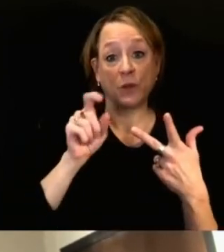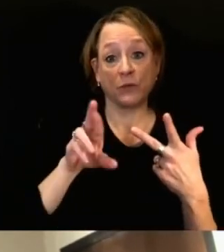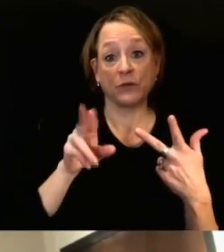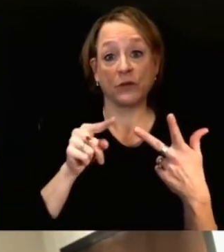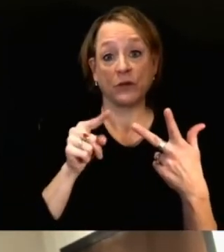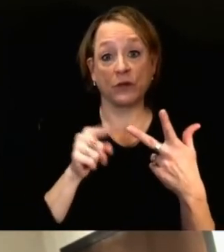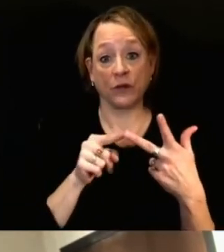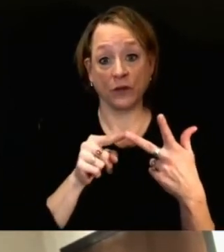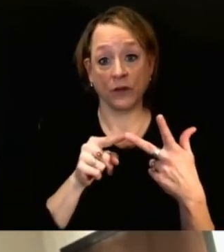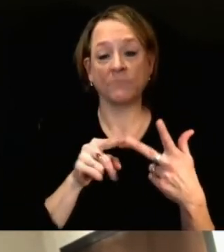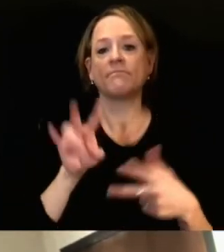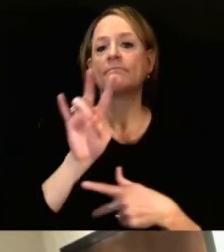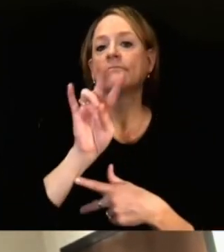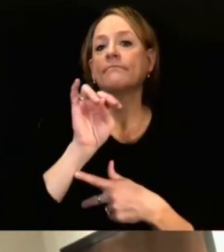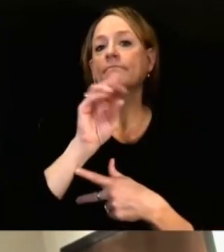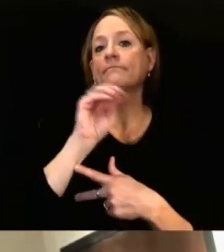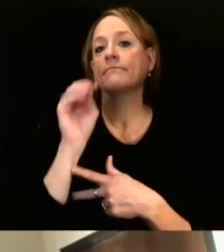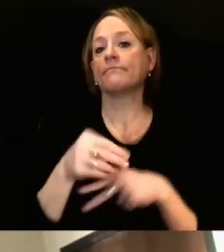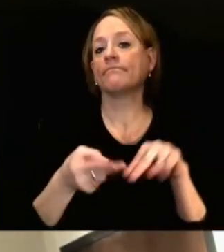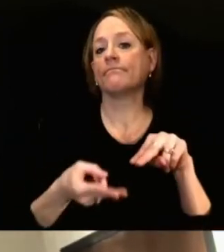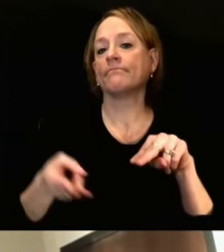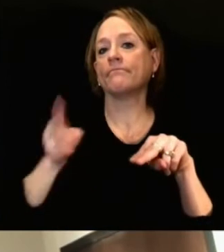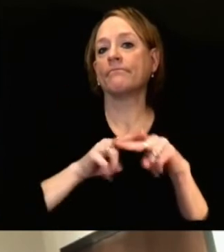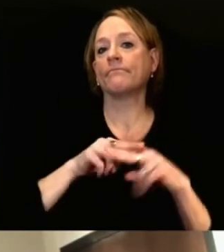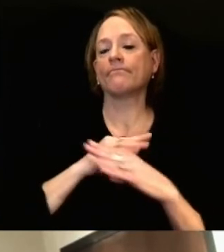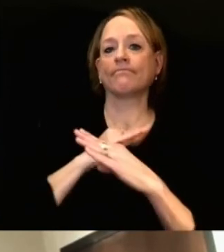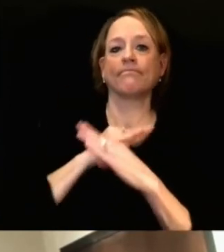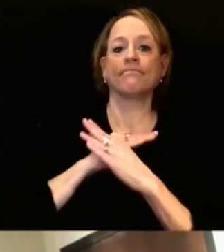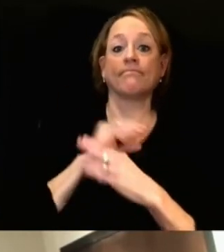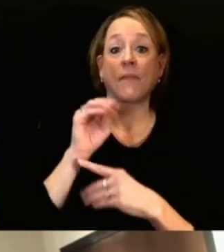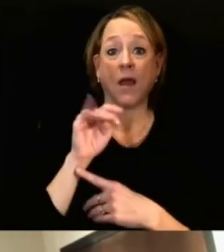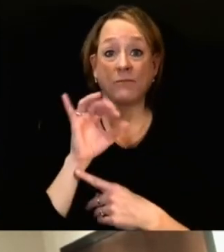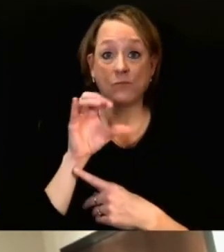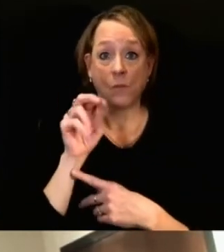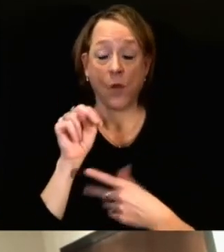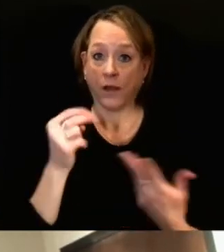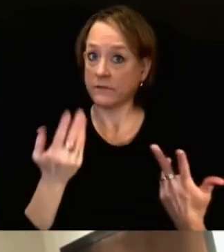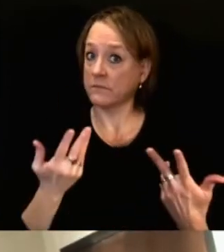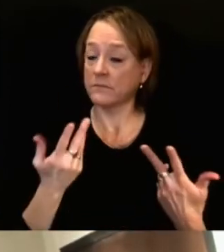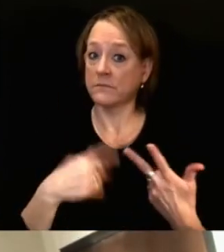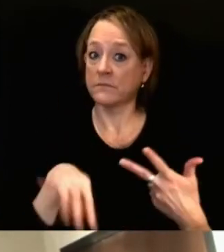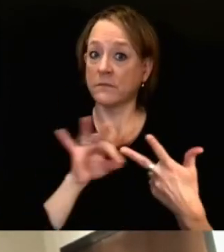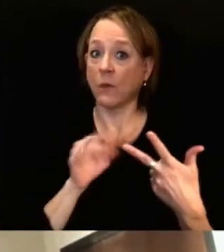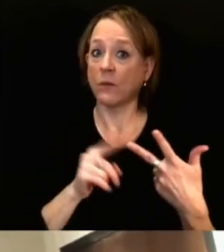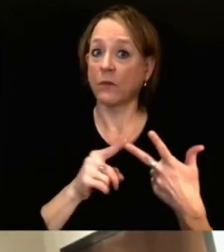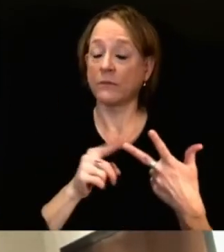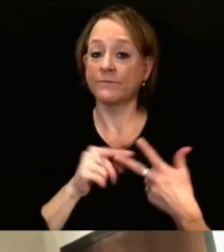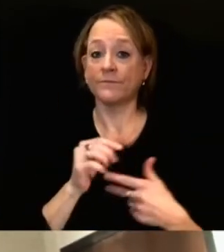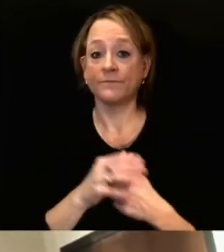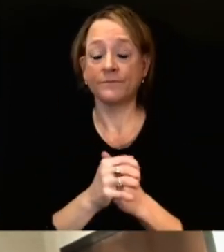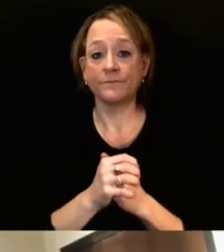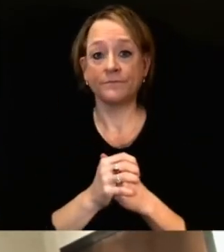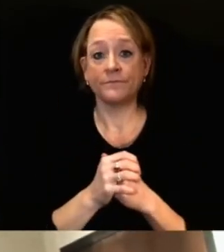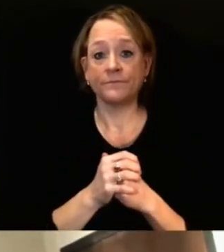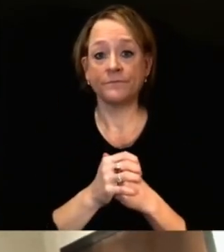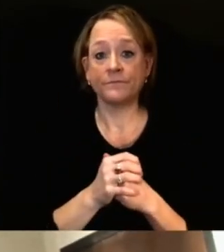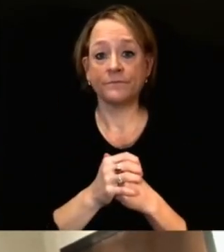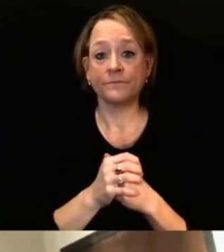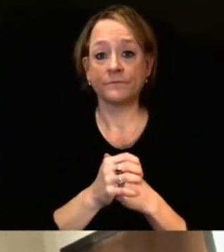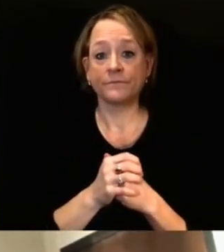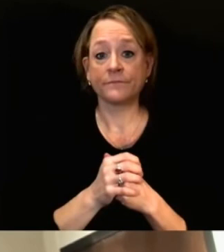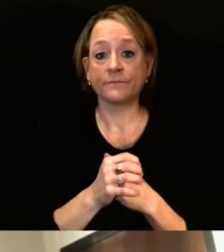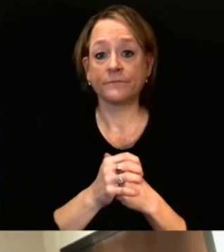So they're very, very important to get maximal benefit from vaccines is to get the booster dose. And